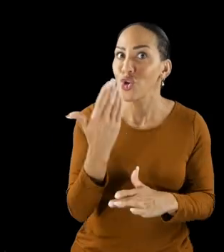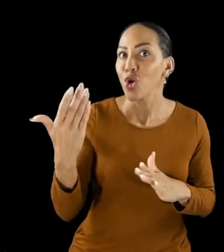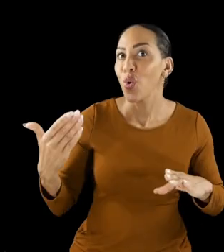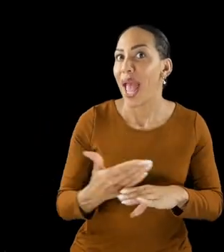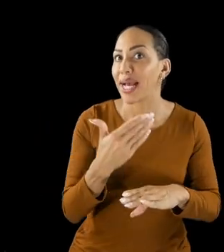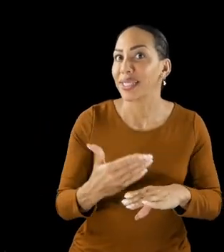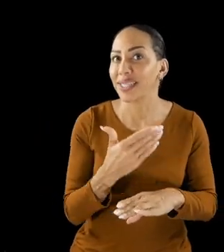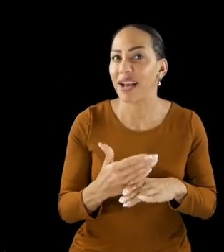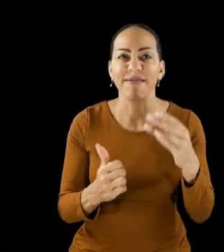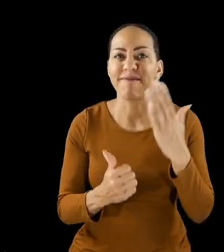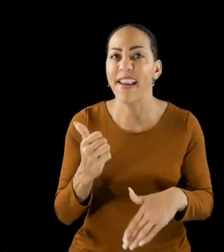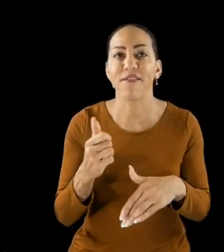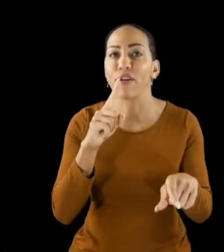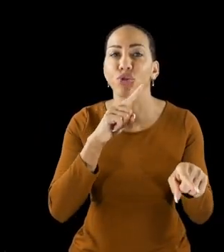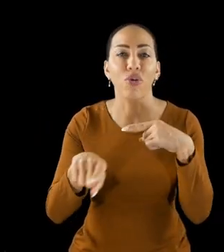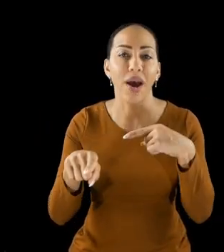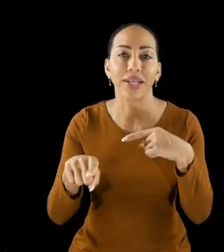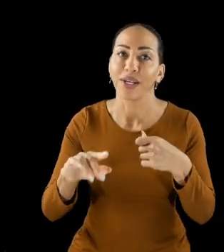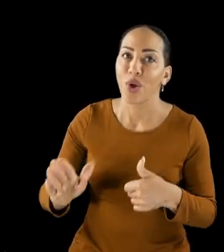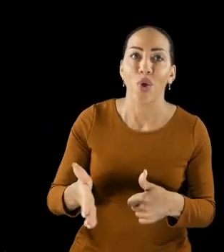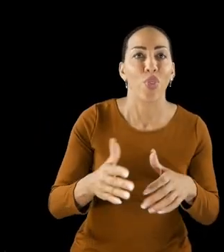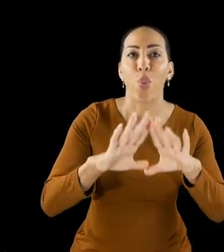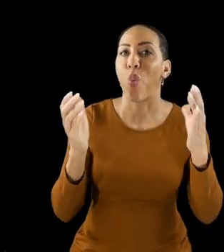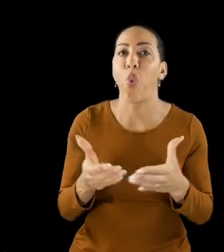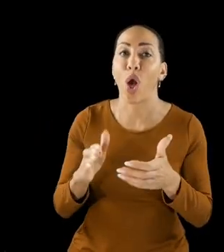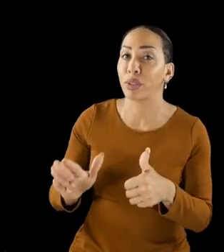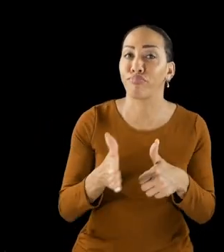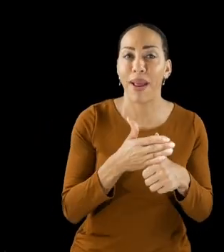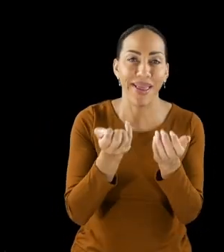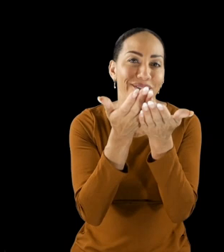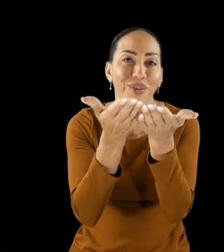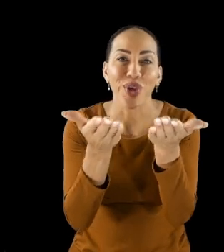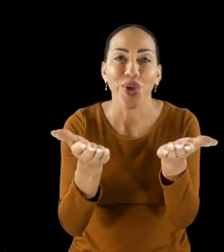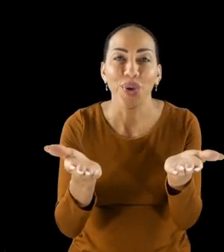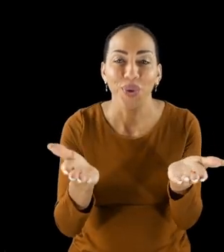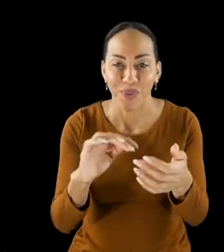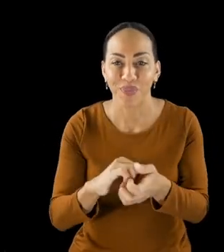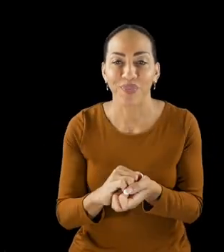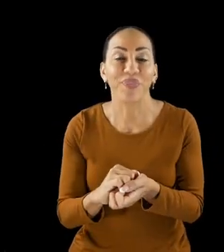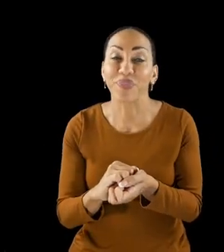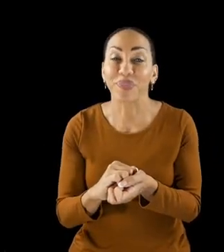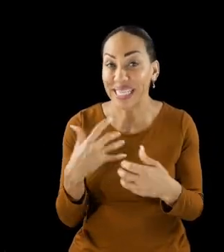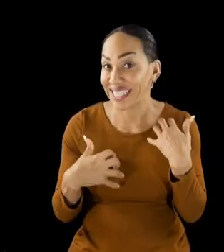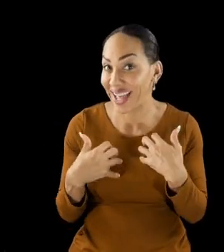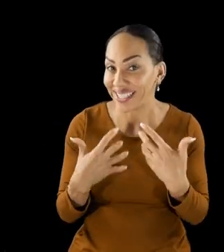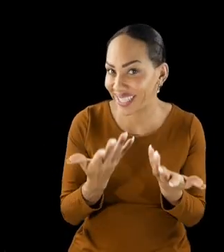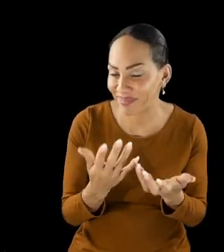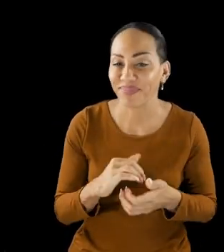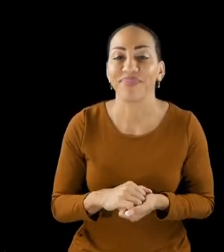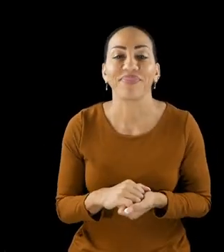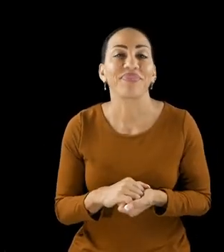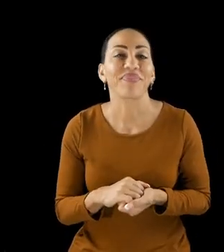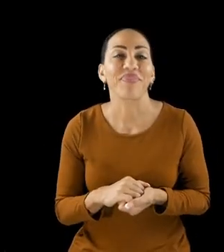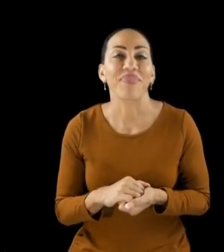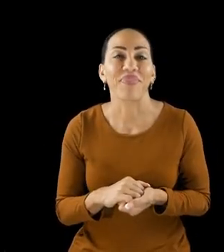never before tried. This is the world premiere for you. That's quite exciting, isn't it? So I'm going to